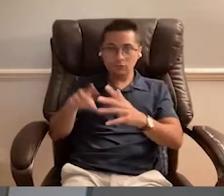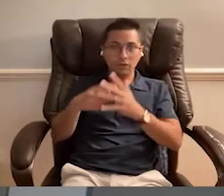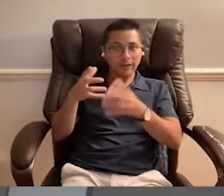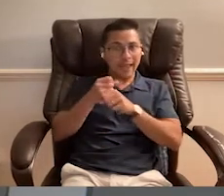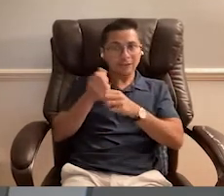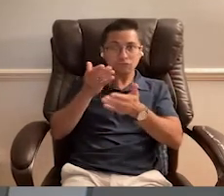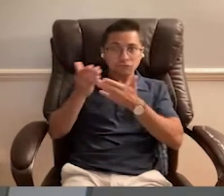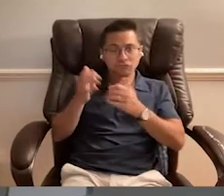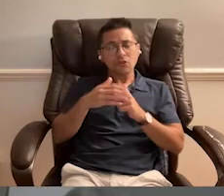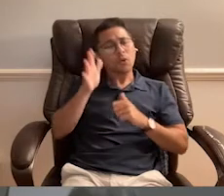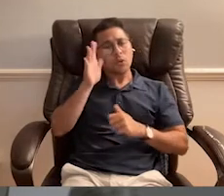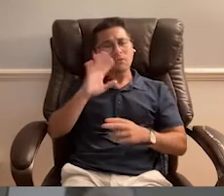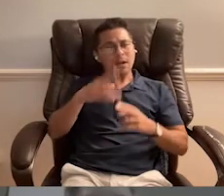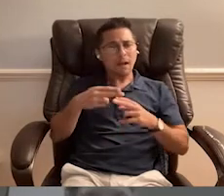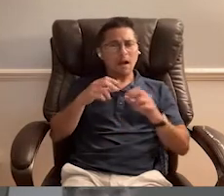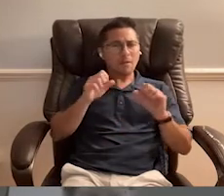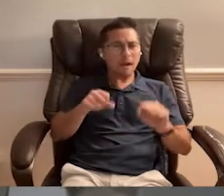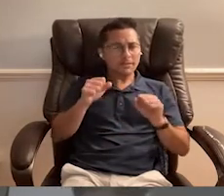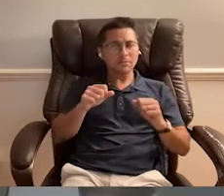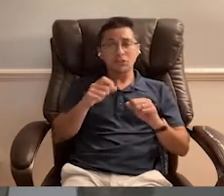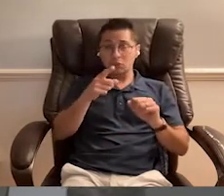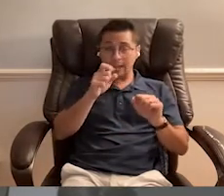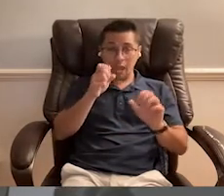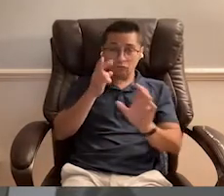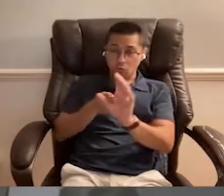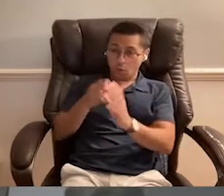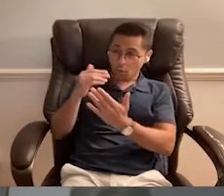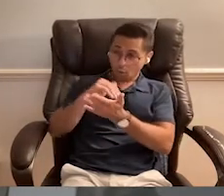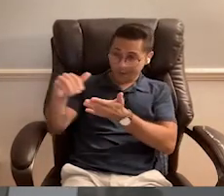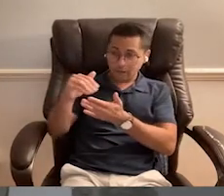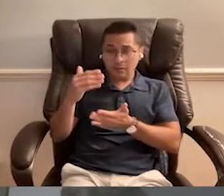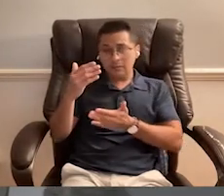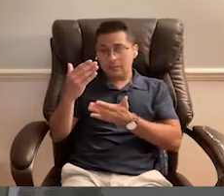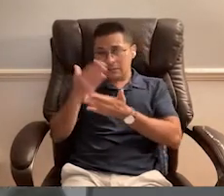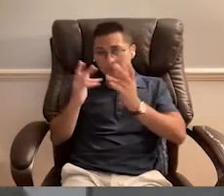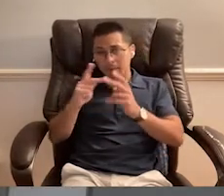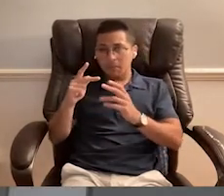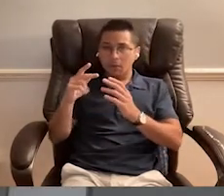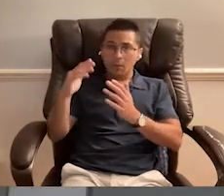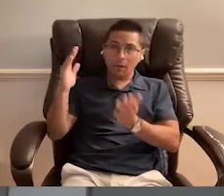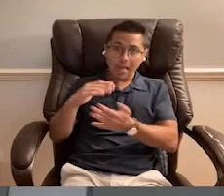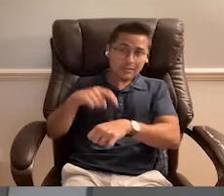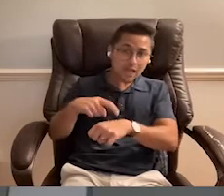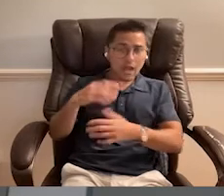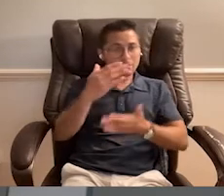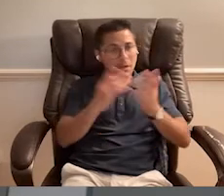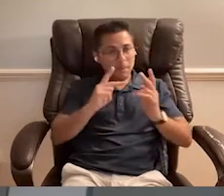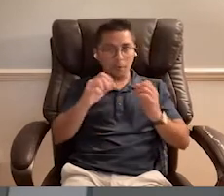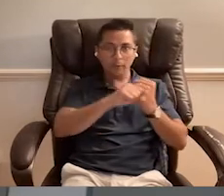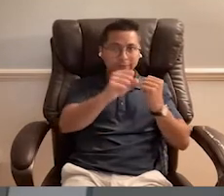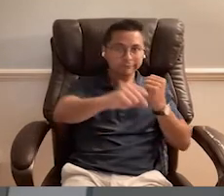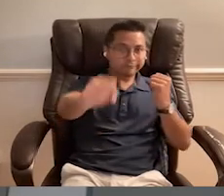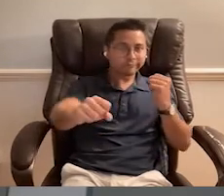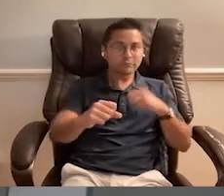receiving services. We're going to talk about the different possibilities of how someone can go on the waiver. For some people, it's less time.